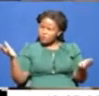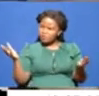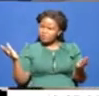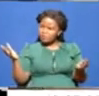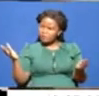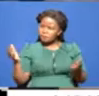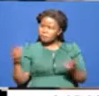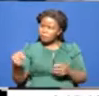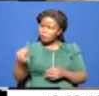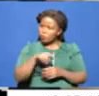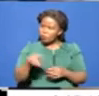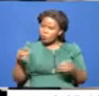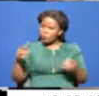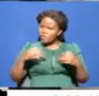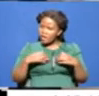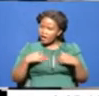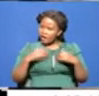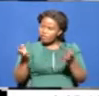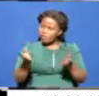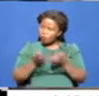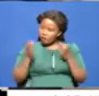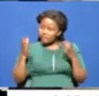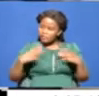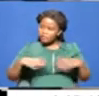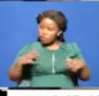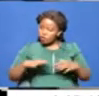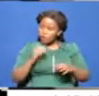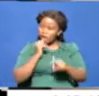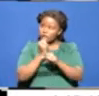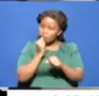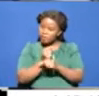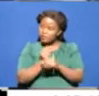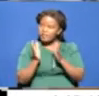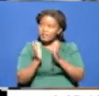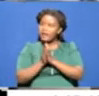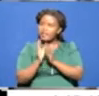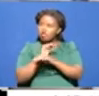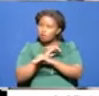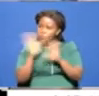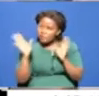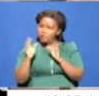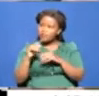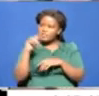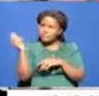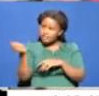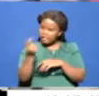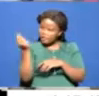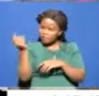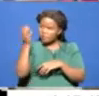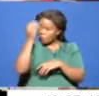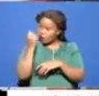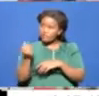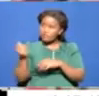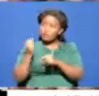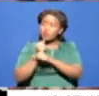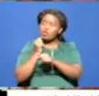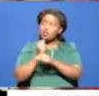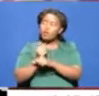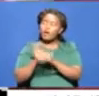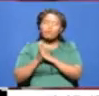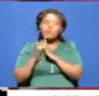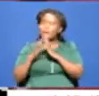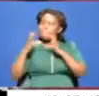have the required human capacity and core competencies in Kenya to deal with what we refer to as mega projects